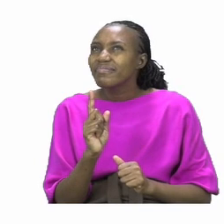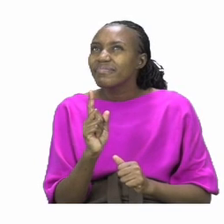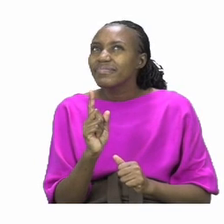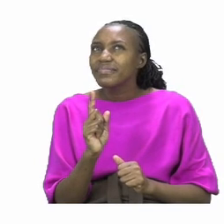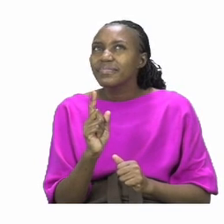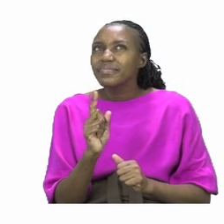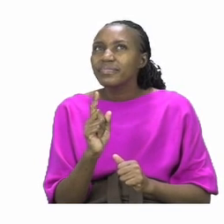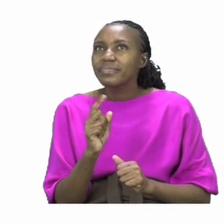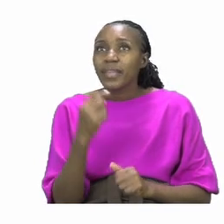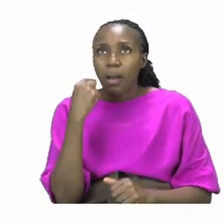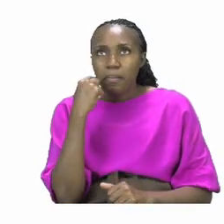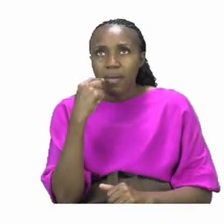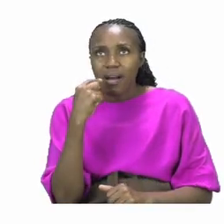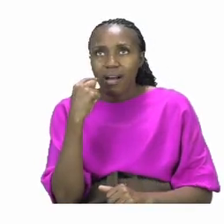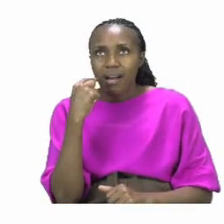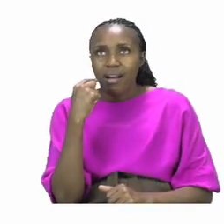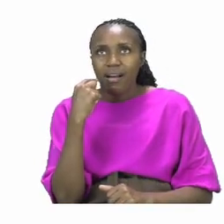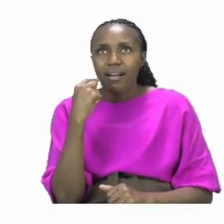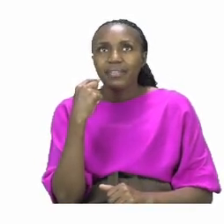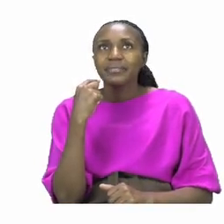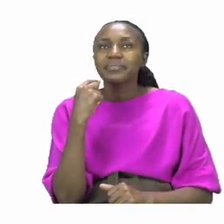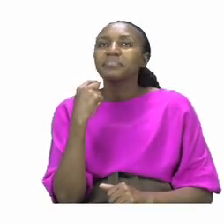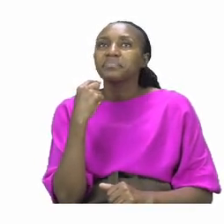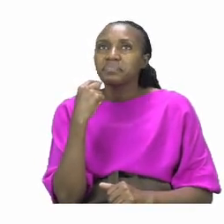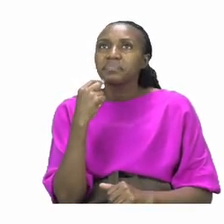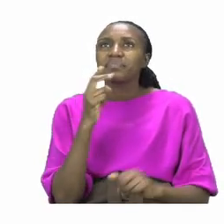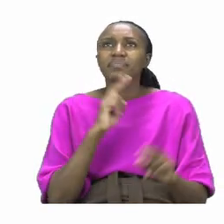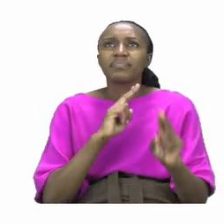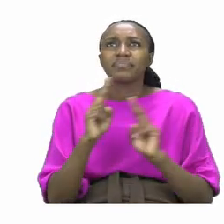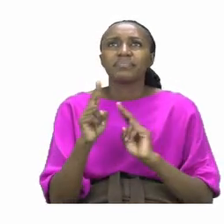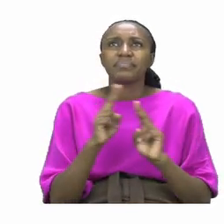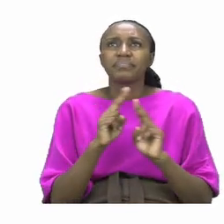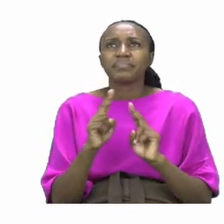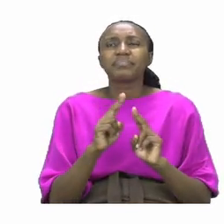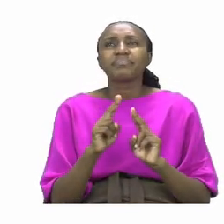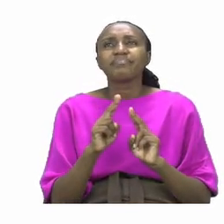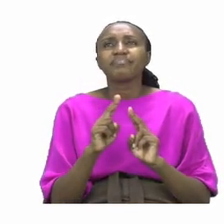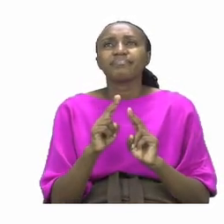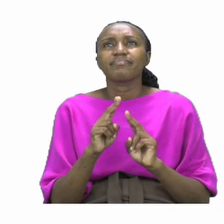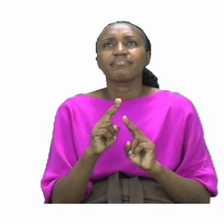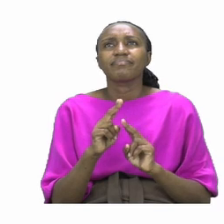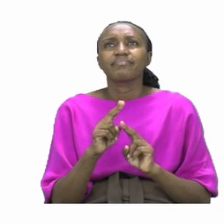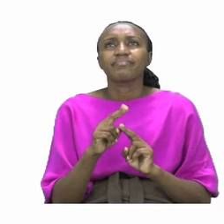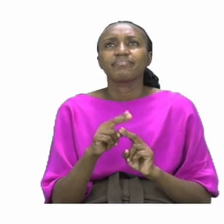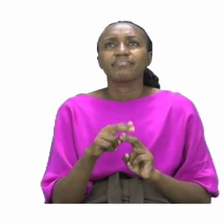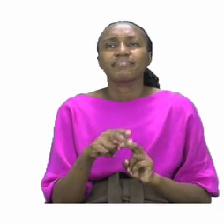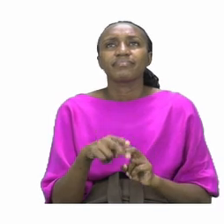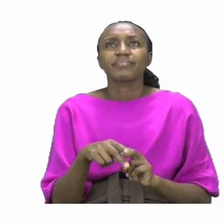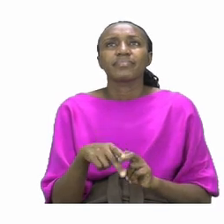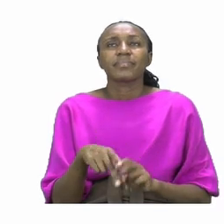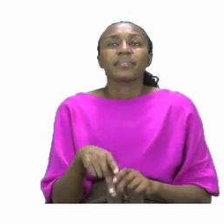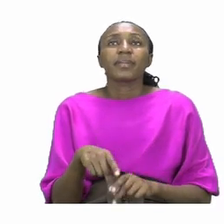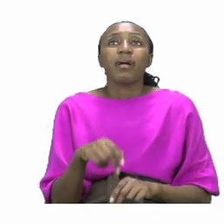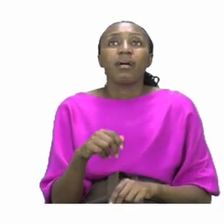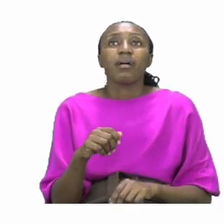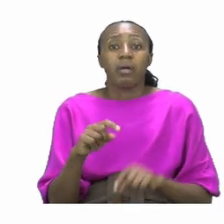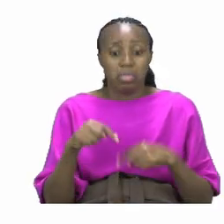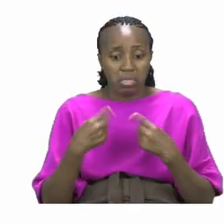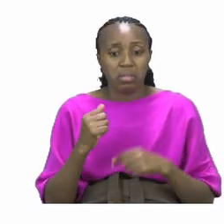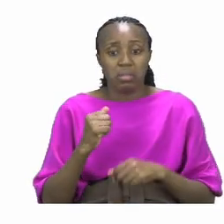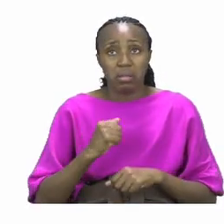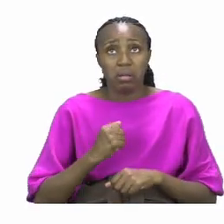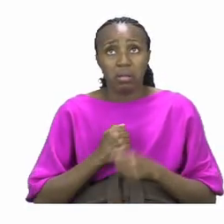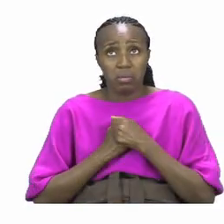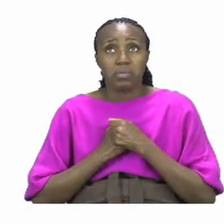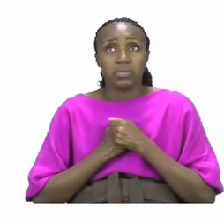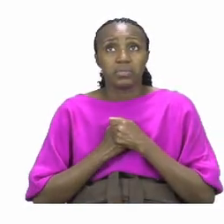to English and we are going to be talking about our possessions. It's going to